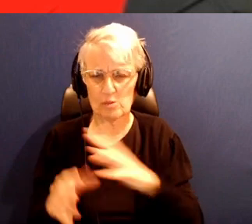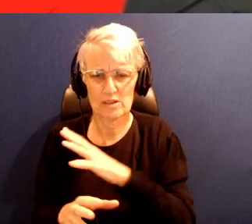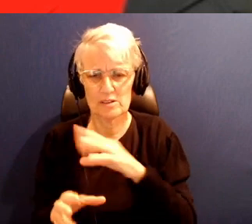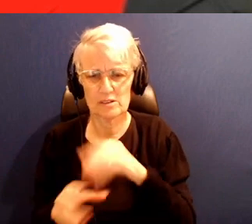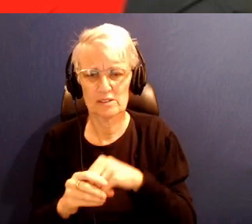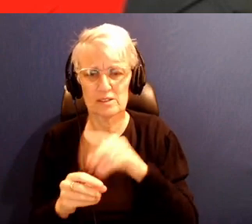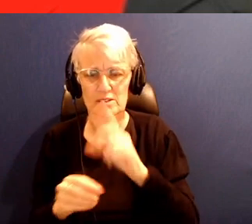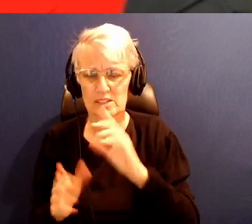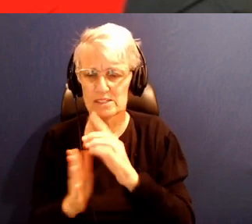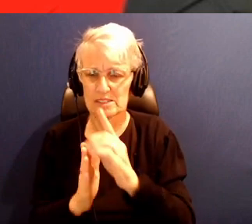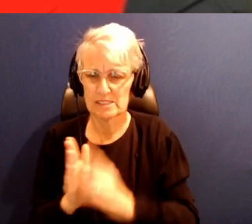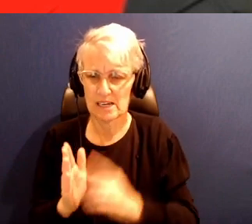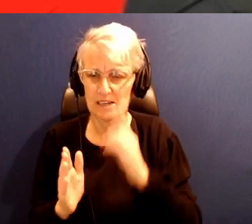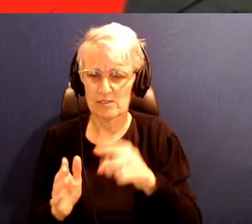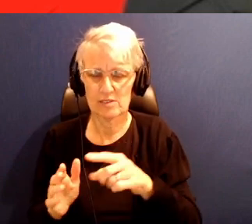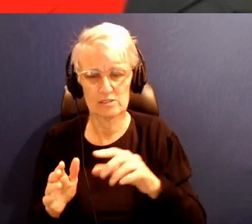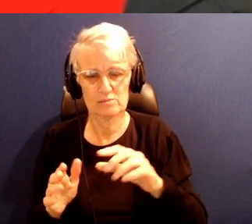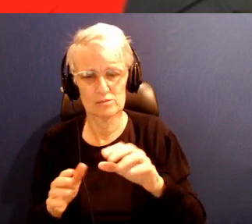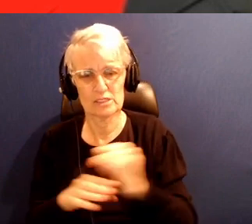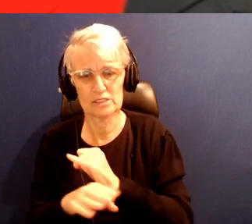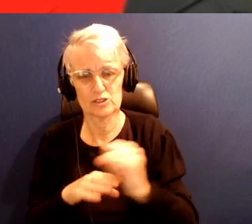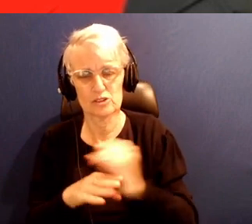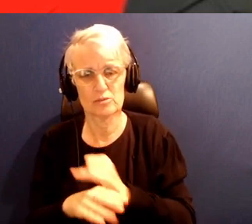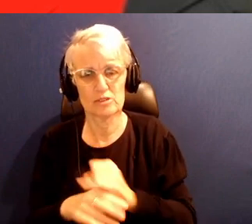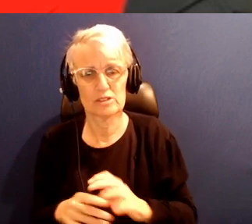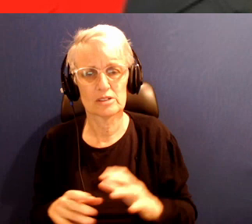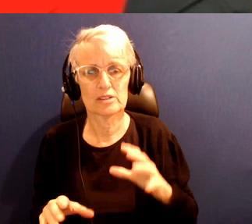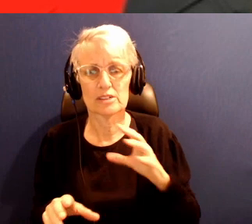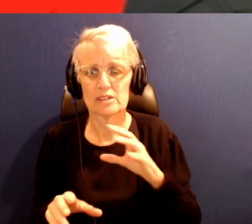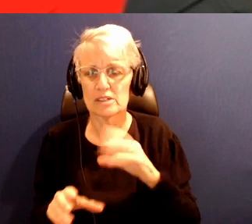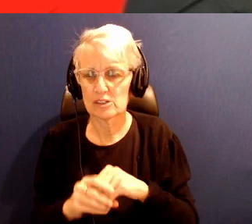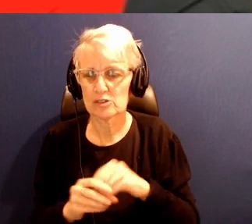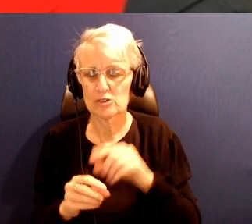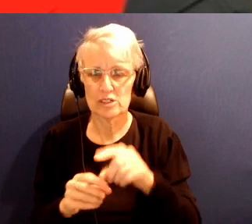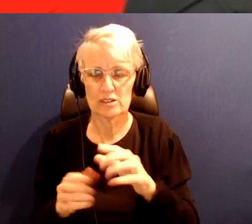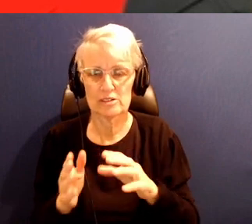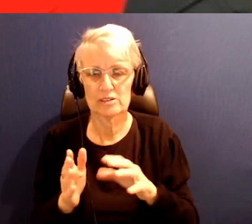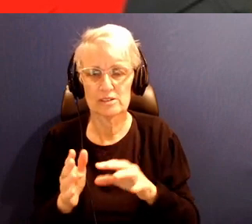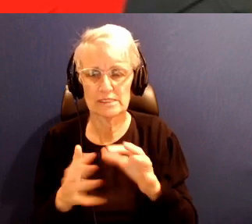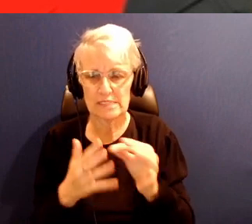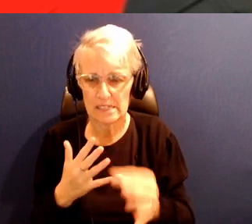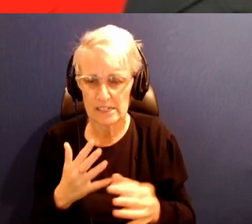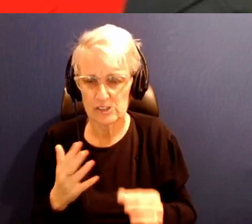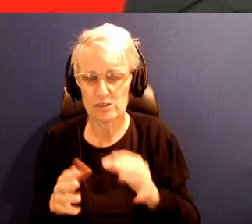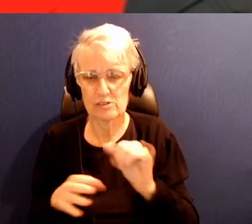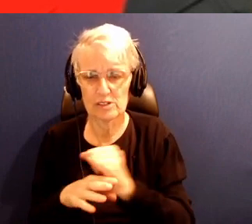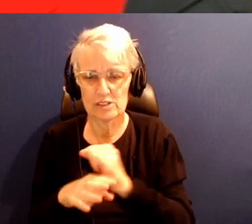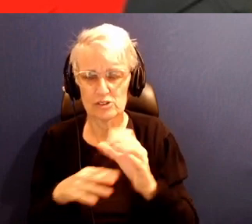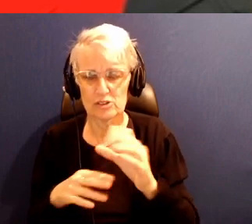taken into account in the design of the internship, including the selection of interns, their training, and